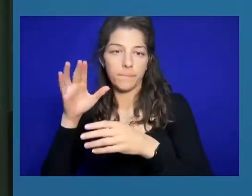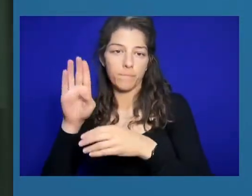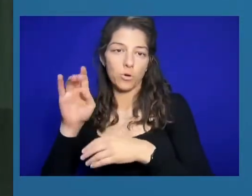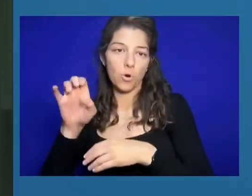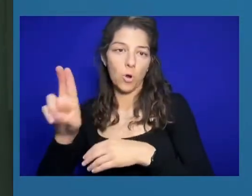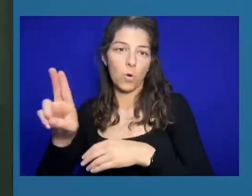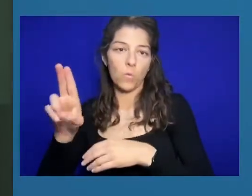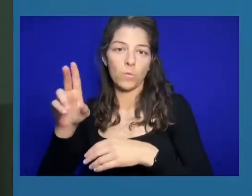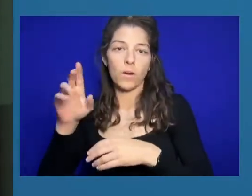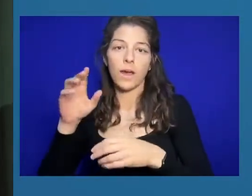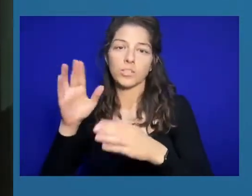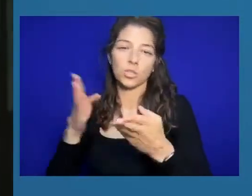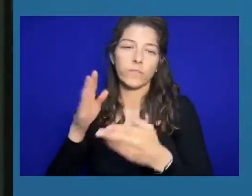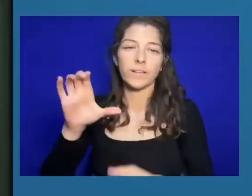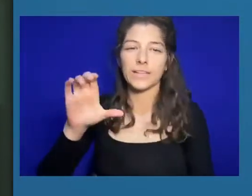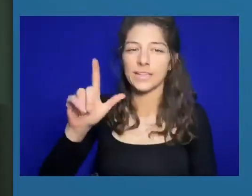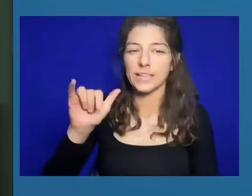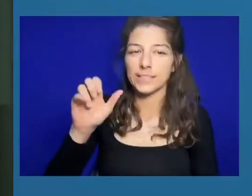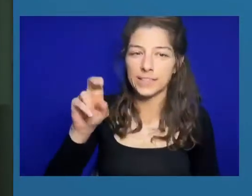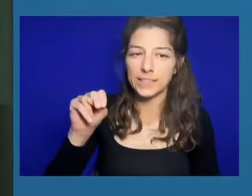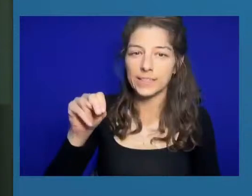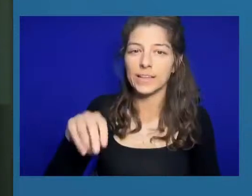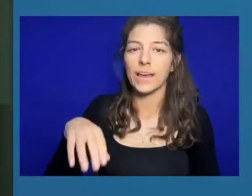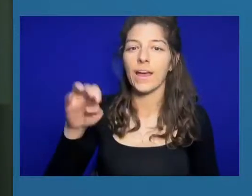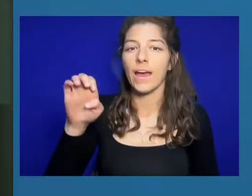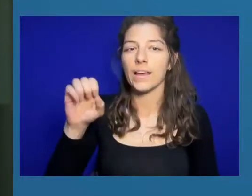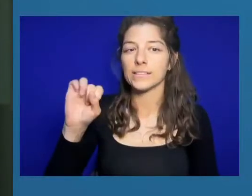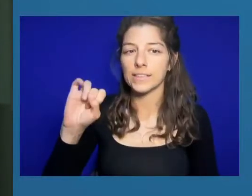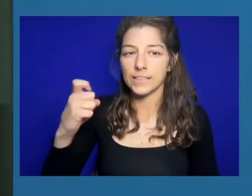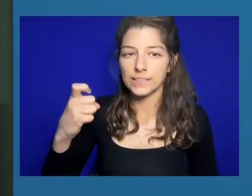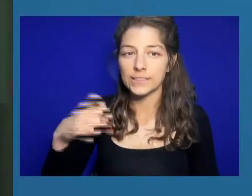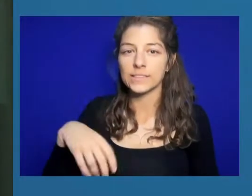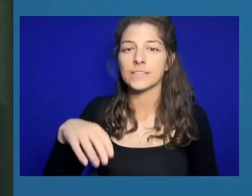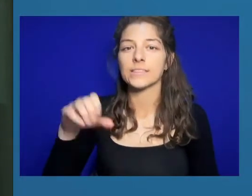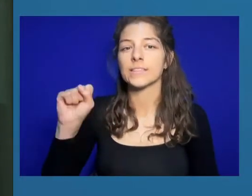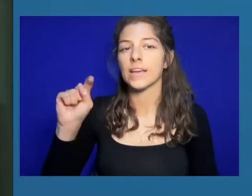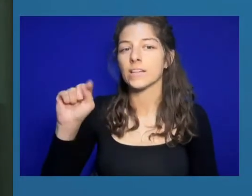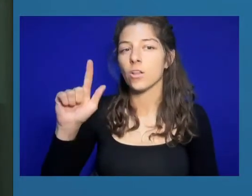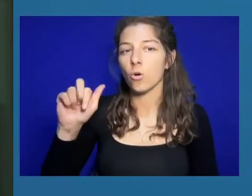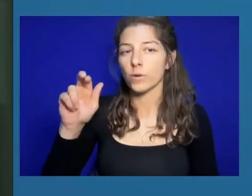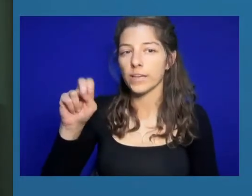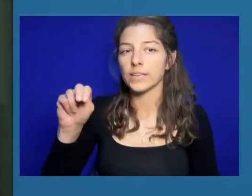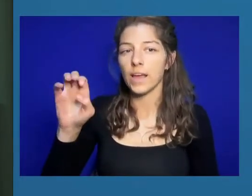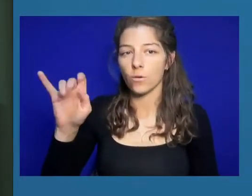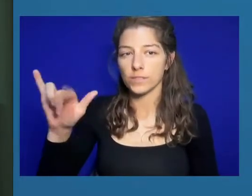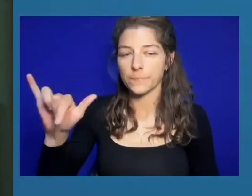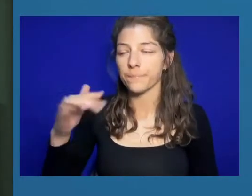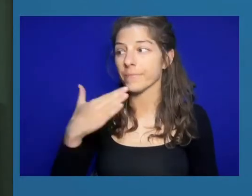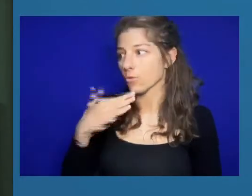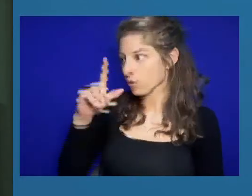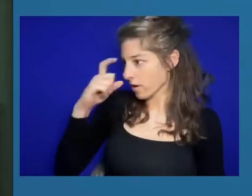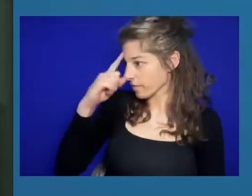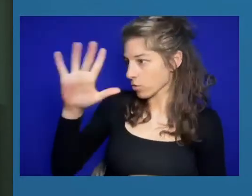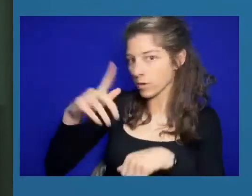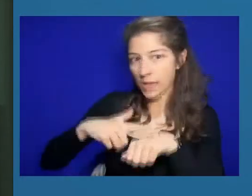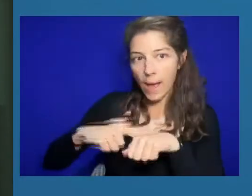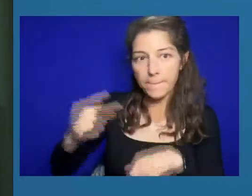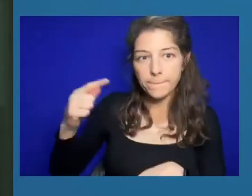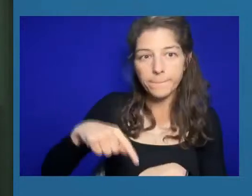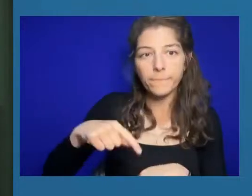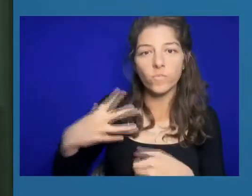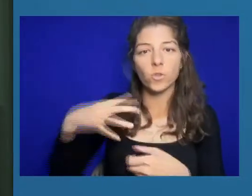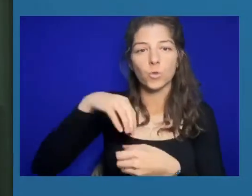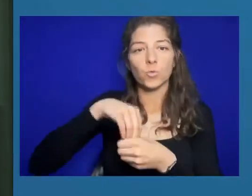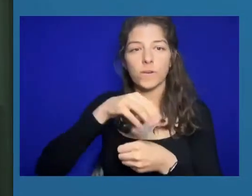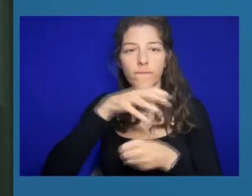Clinton, Essex, Franklin, and St. Lawrence counties. Thank you, Governor Hochul, for your time and for including farmers